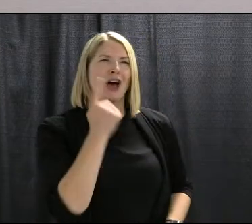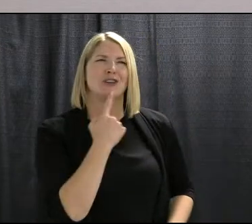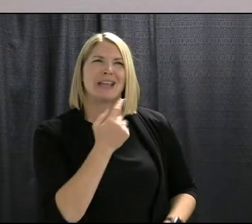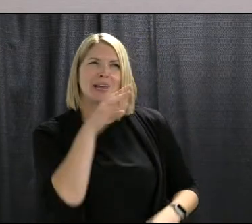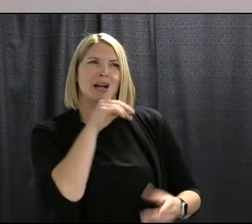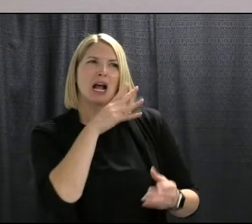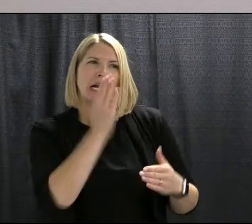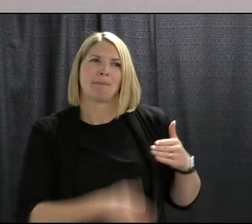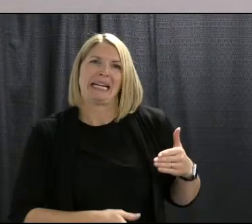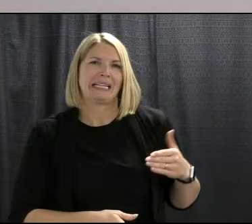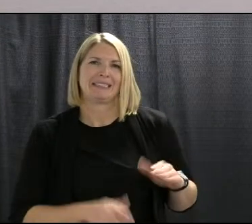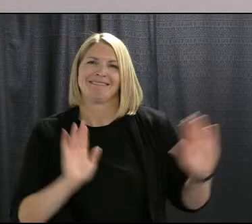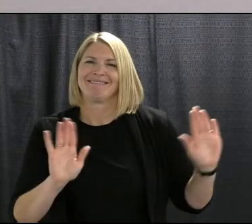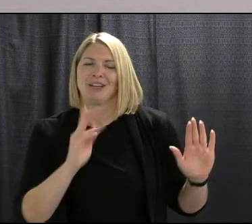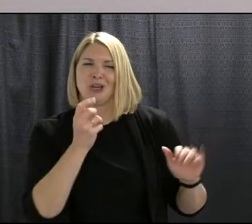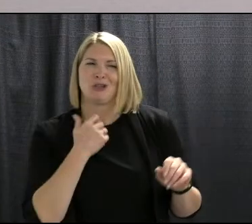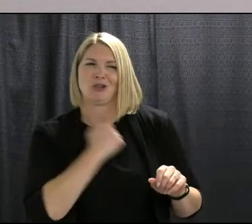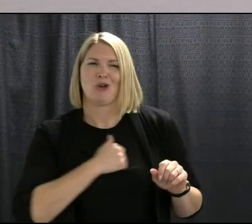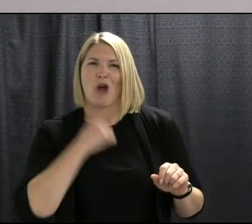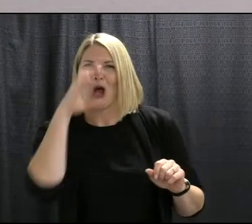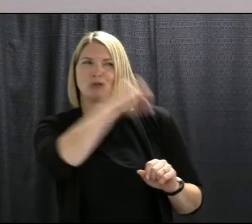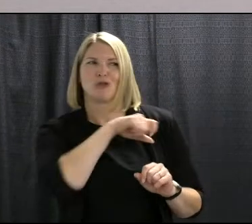what you were going to say then. I shouldn't be doing that. But